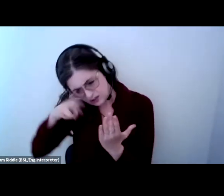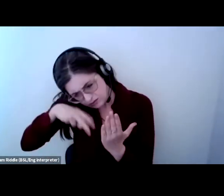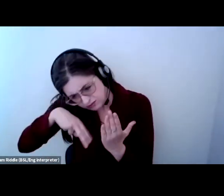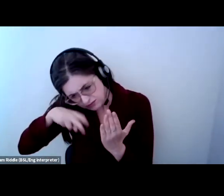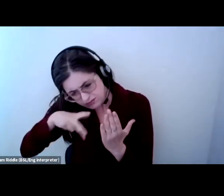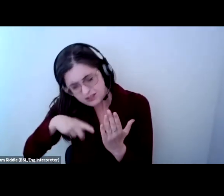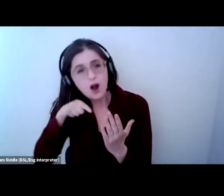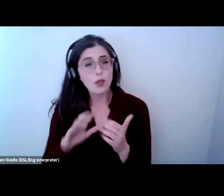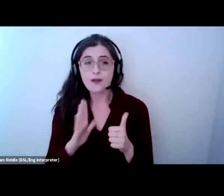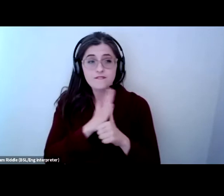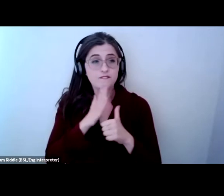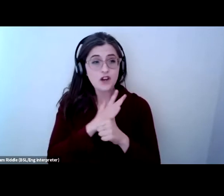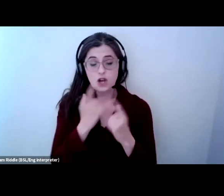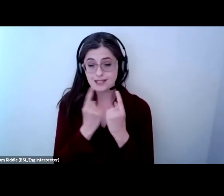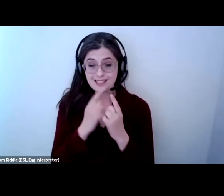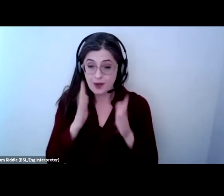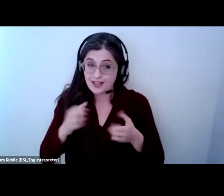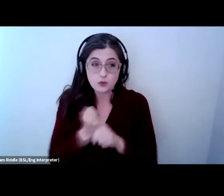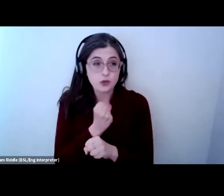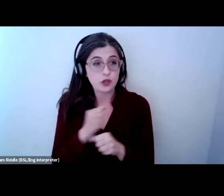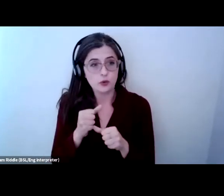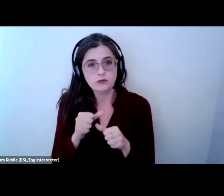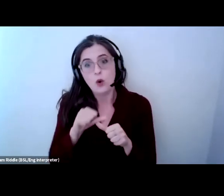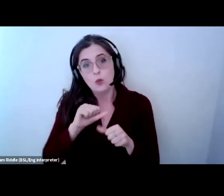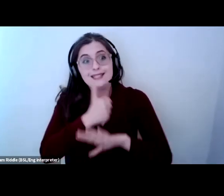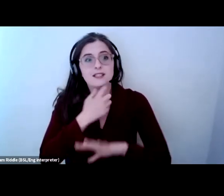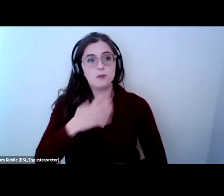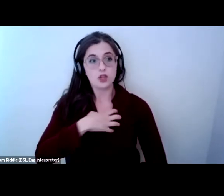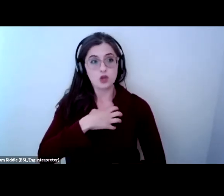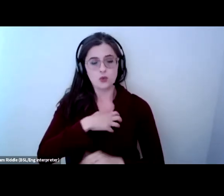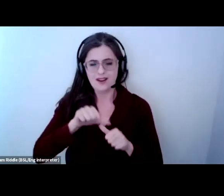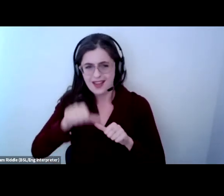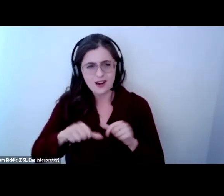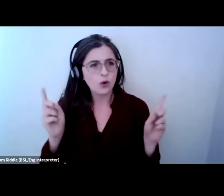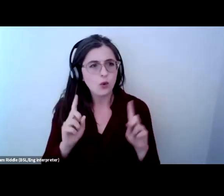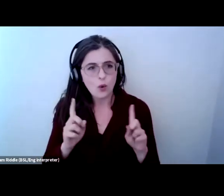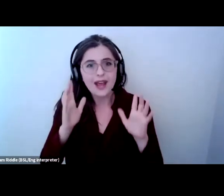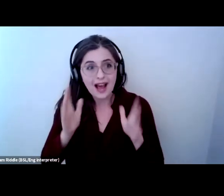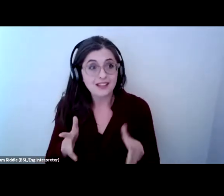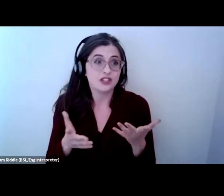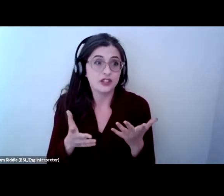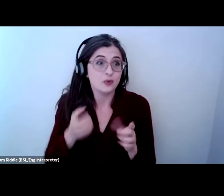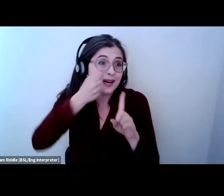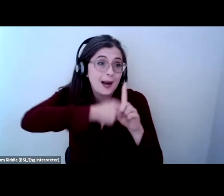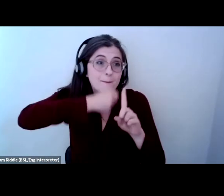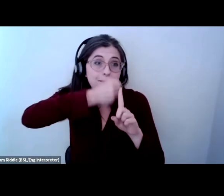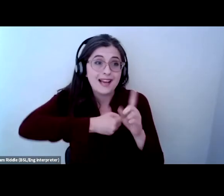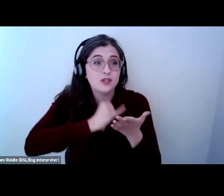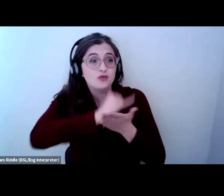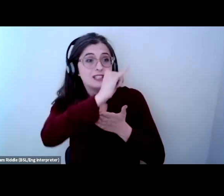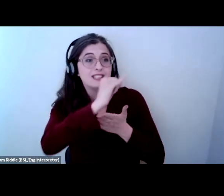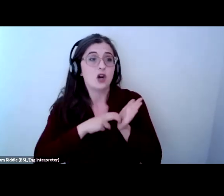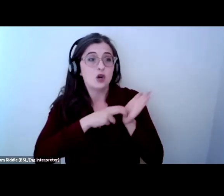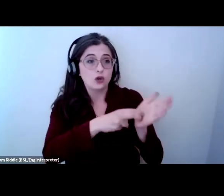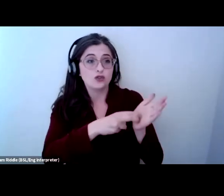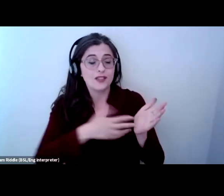of the very first things that we had to do after we set up was basically campaign against a